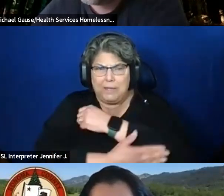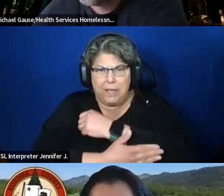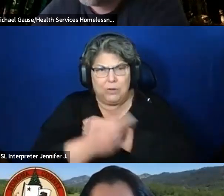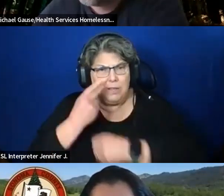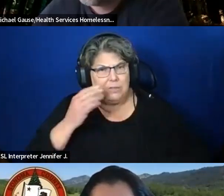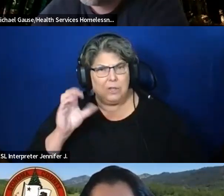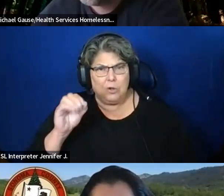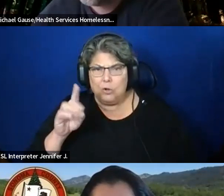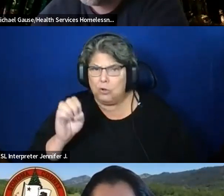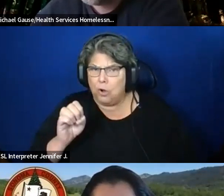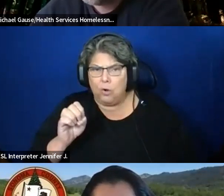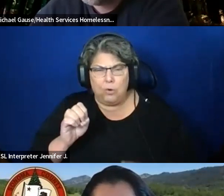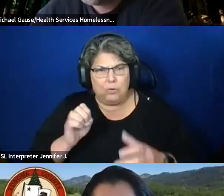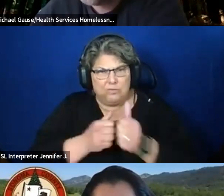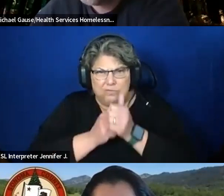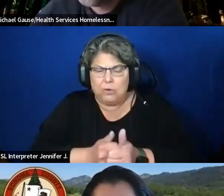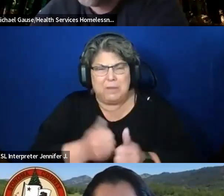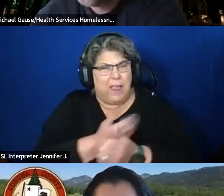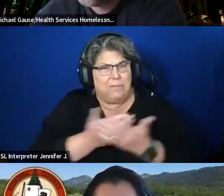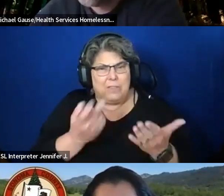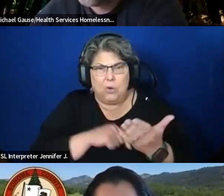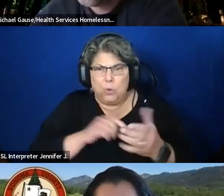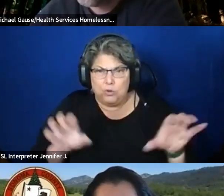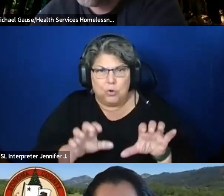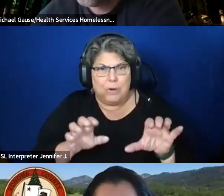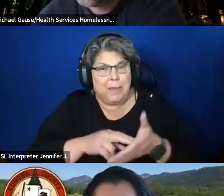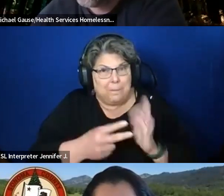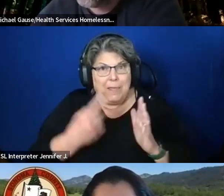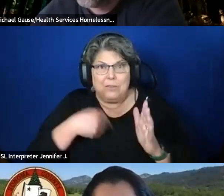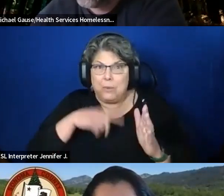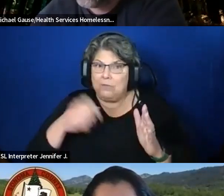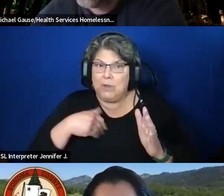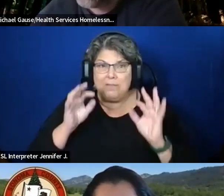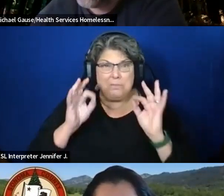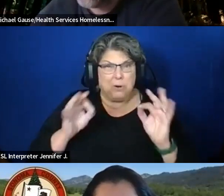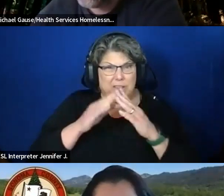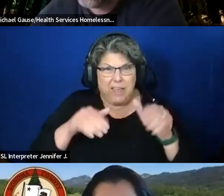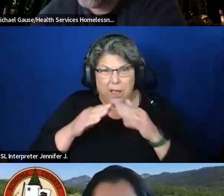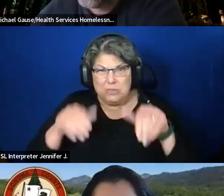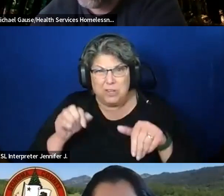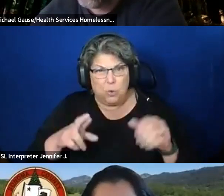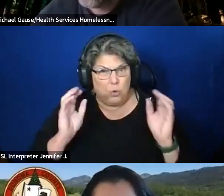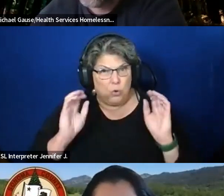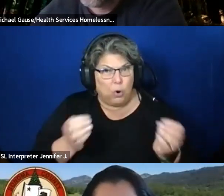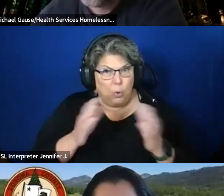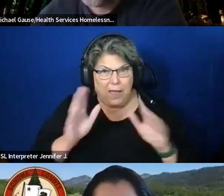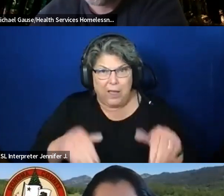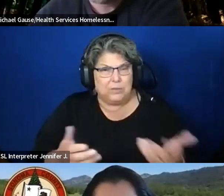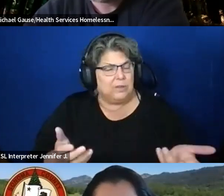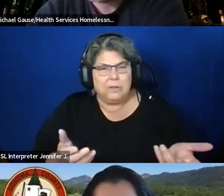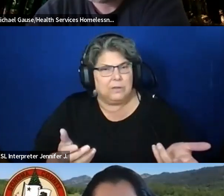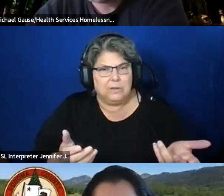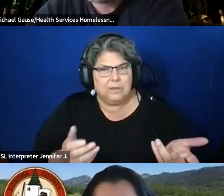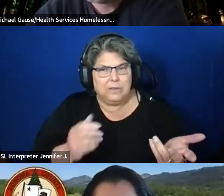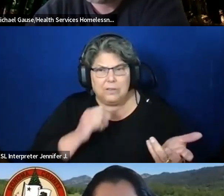it's very, everything that is done means that we have to have perfect housing or no housing. And there's not a lot of deed